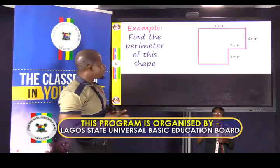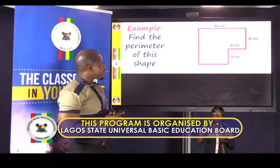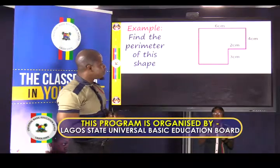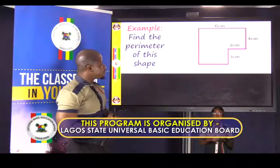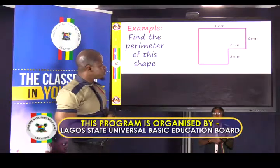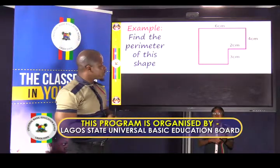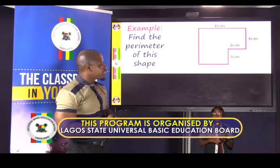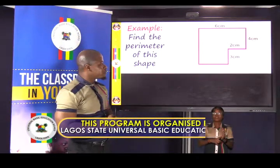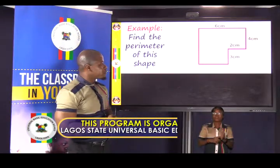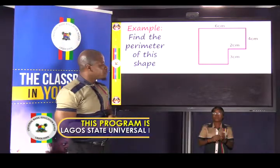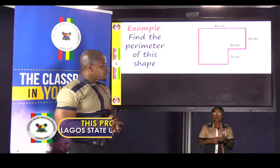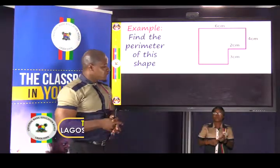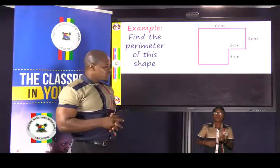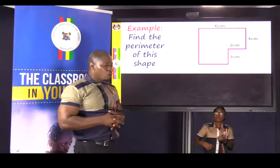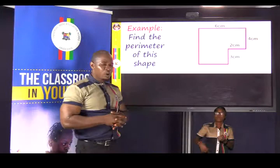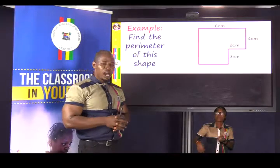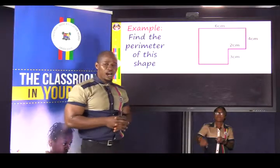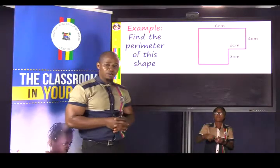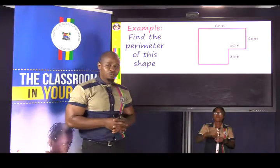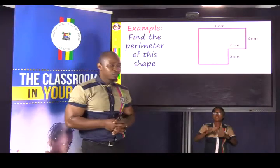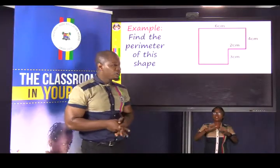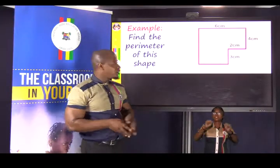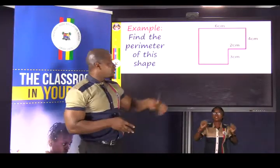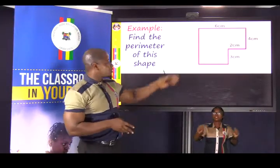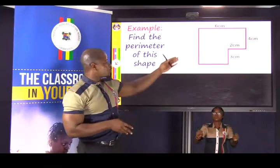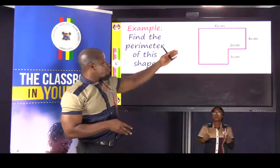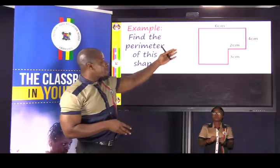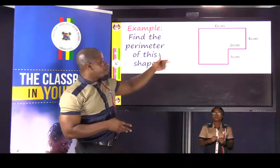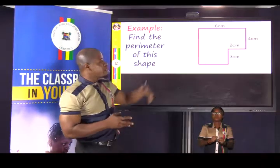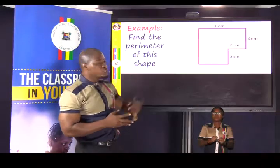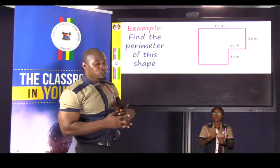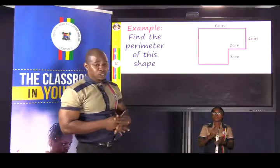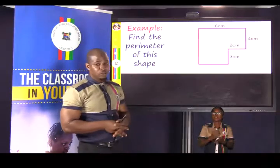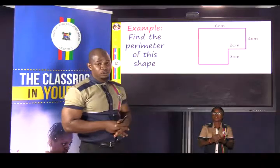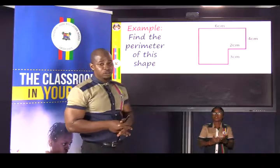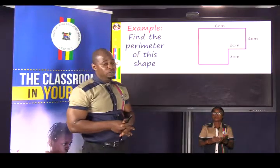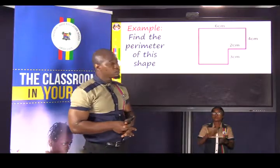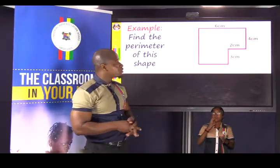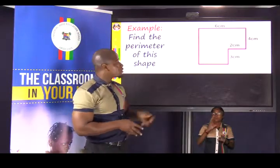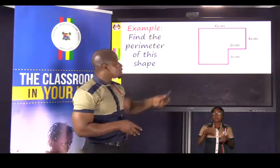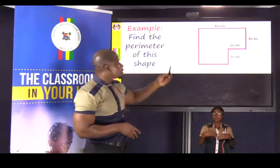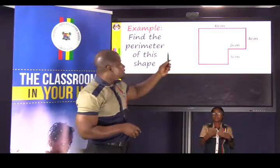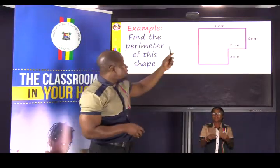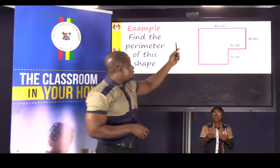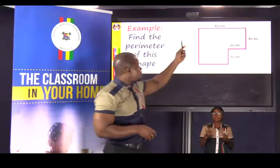this compound shape. And now we have some dimensions given: